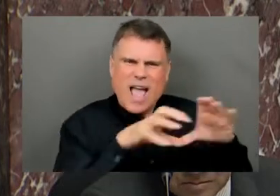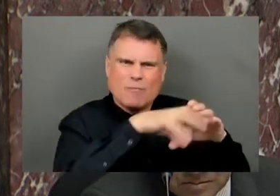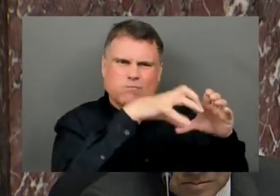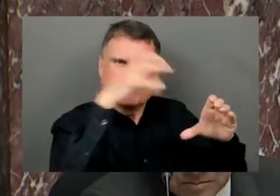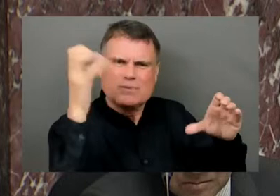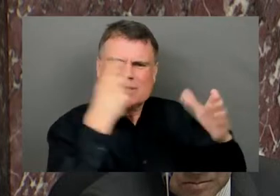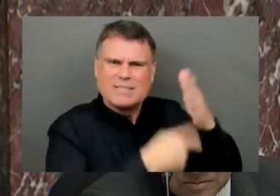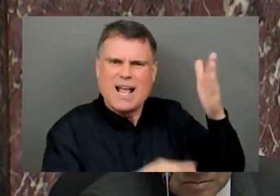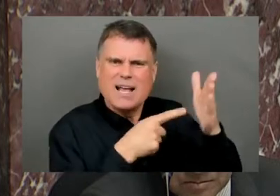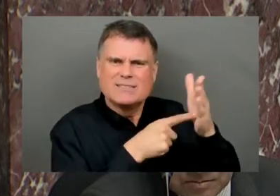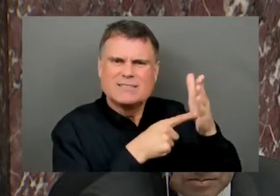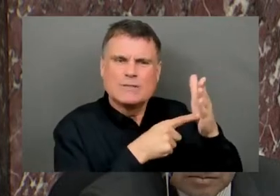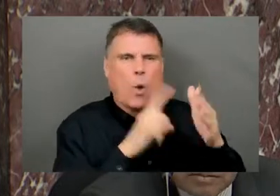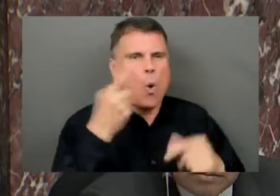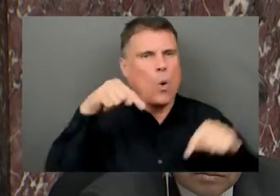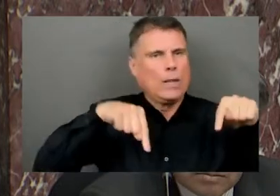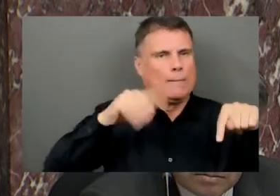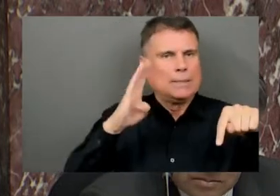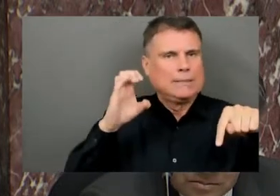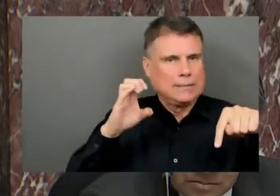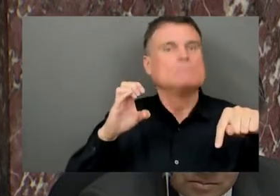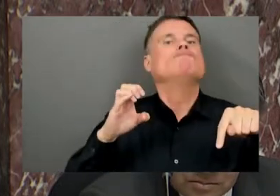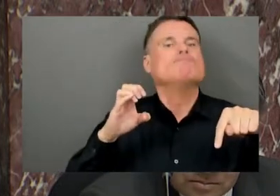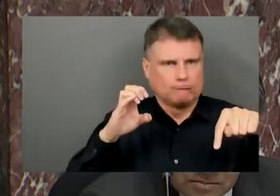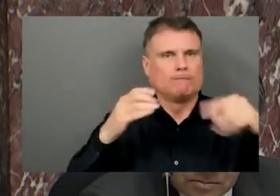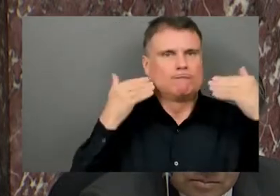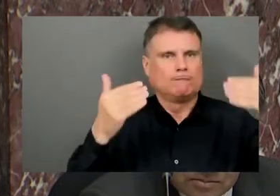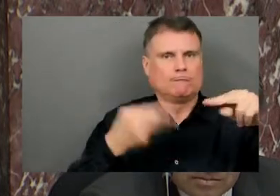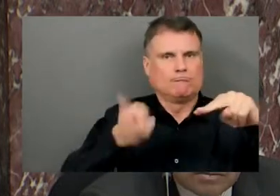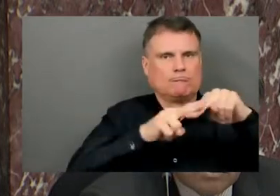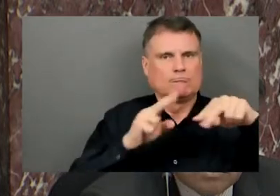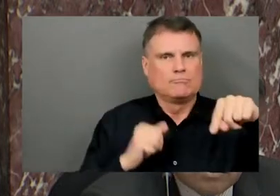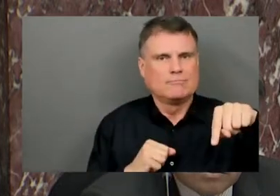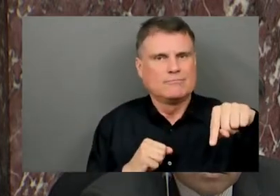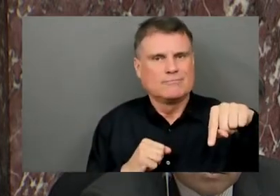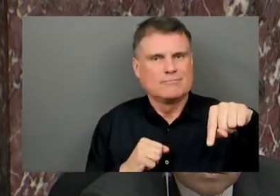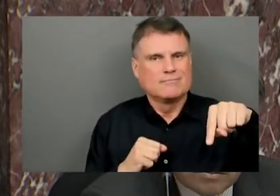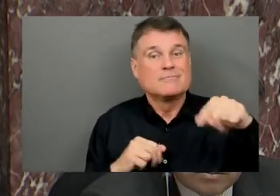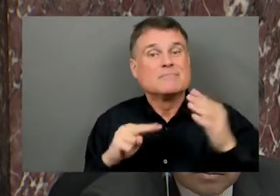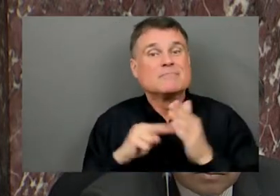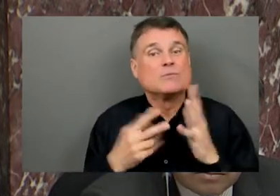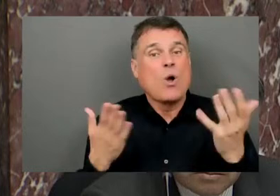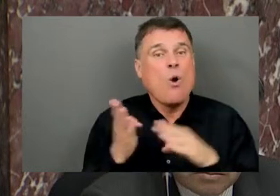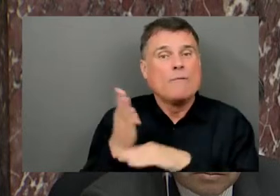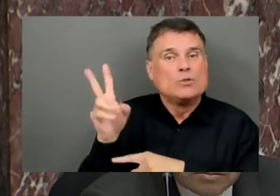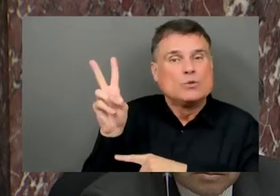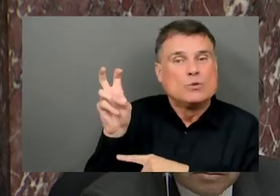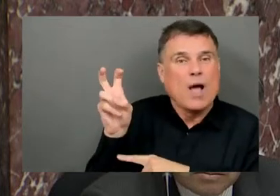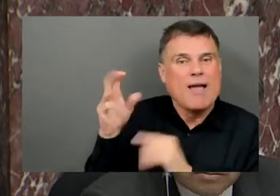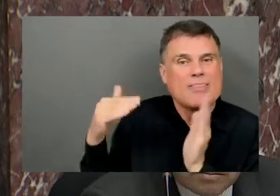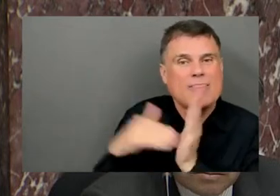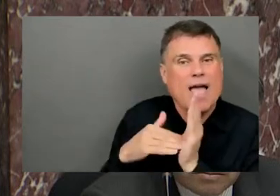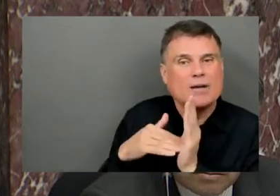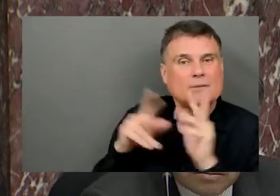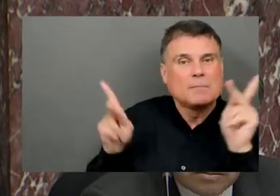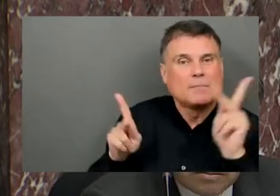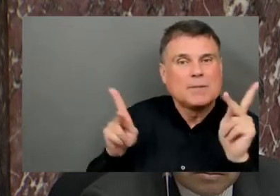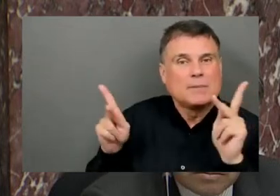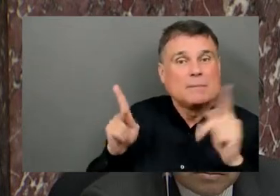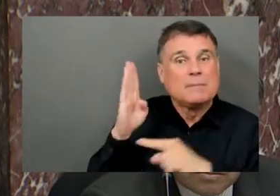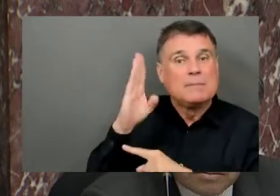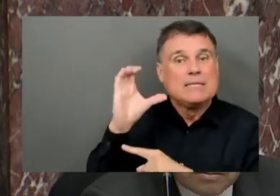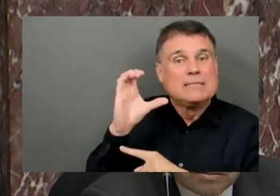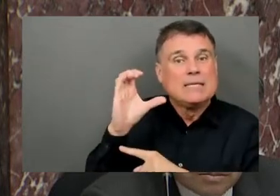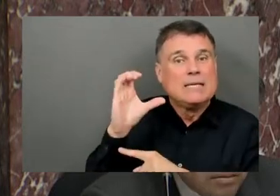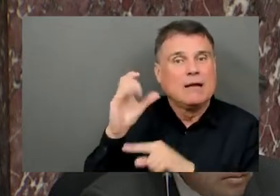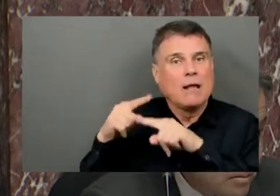over 200,000 British Columbians to use a food bank every single month. Over